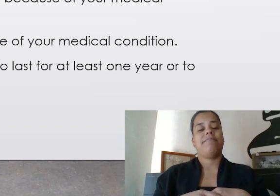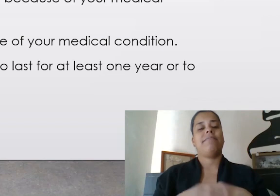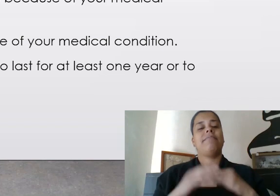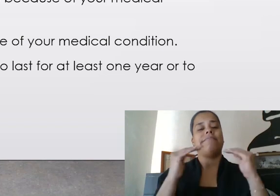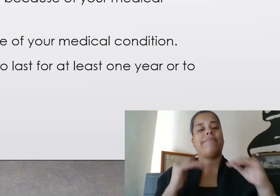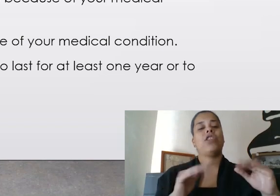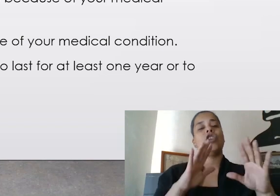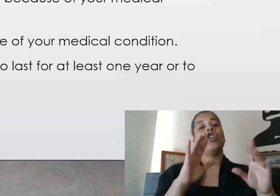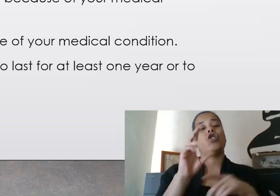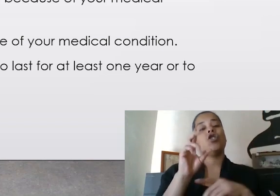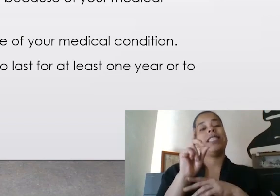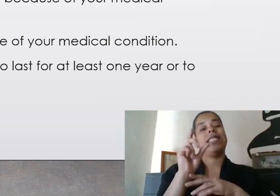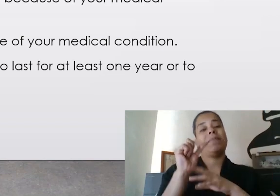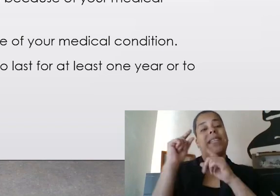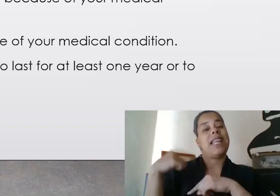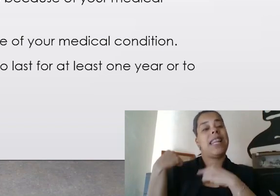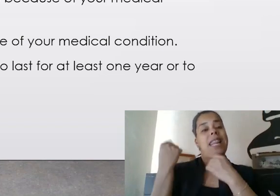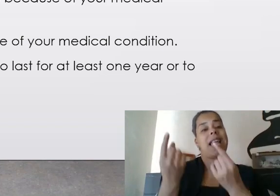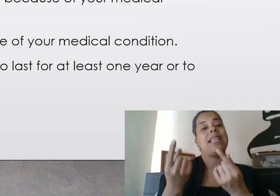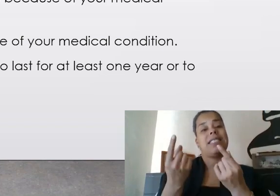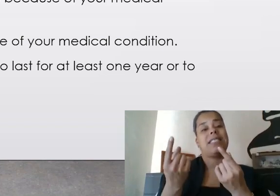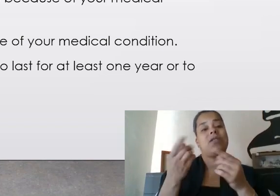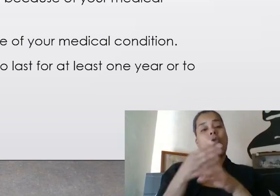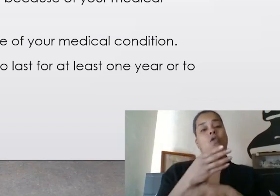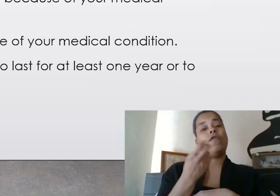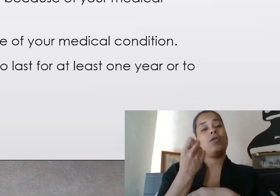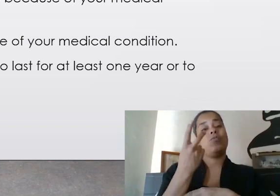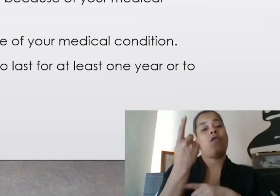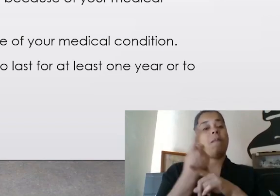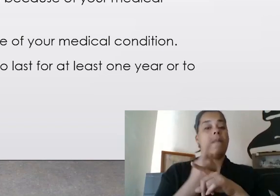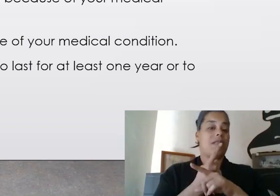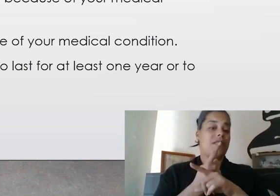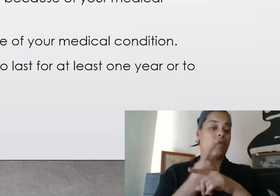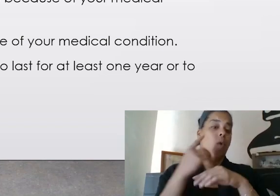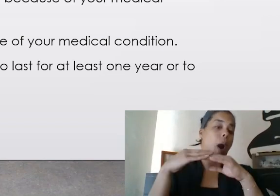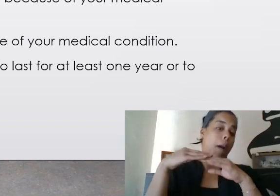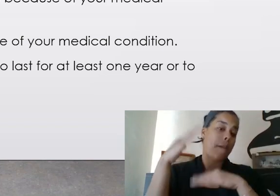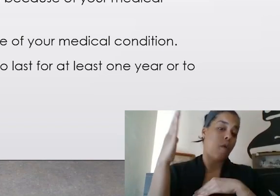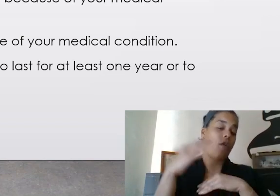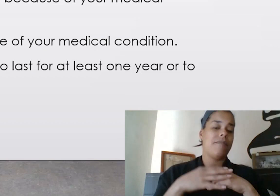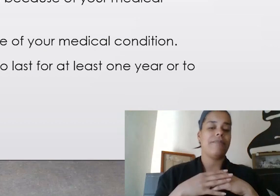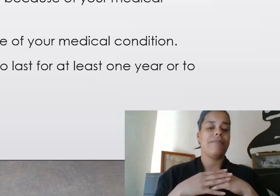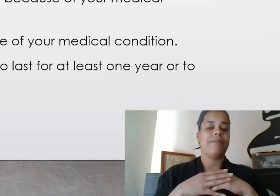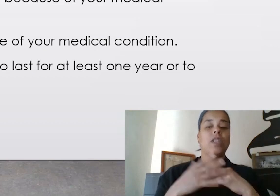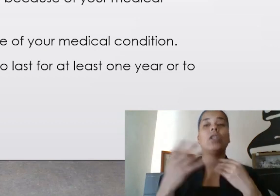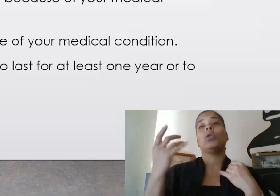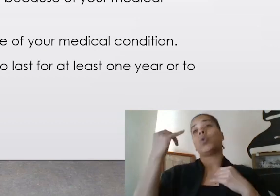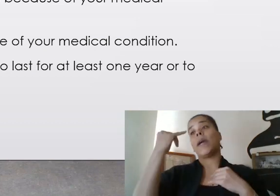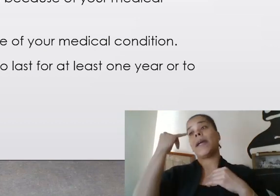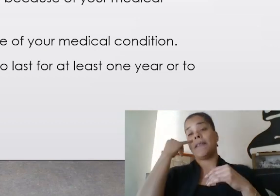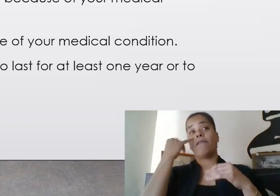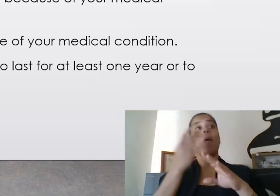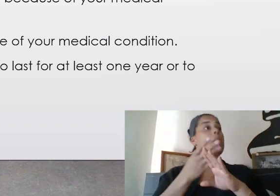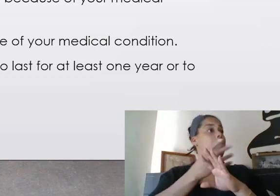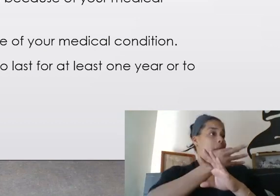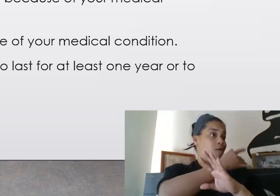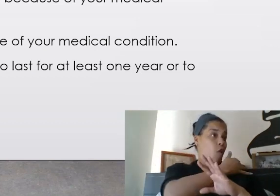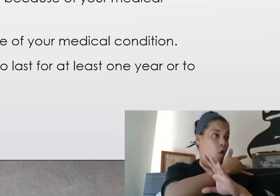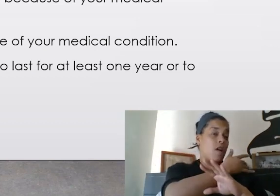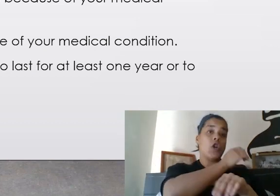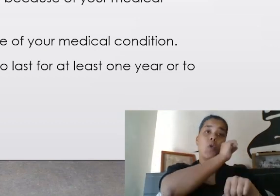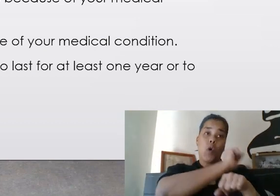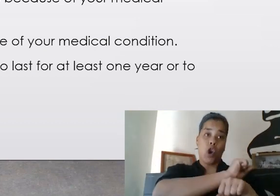lasted at least 12 months or longer. So if you were working before and you have a